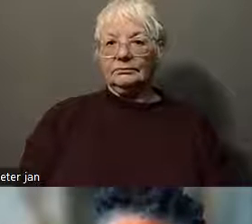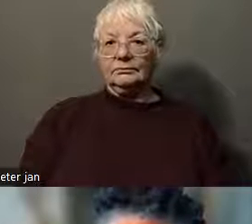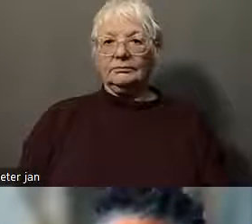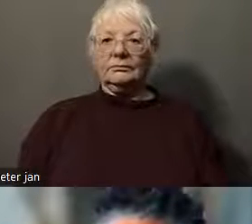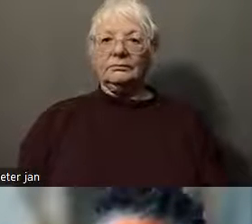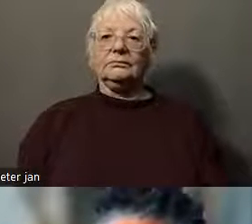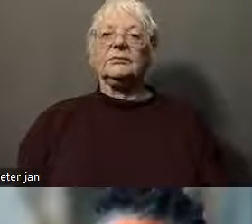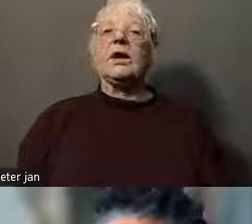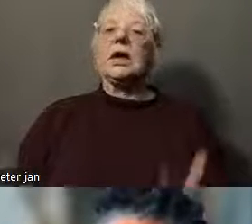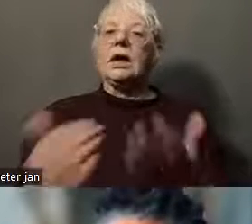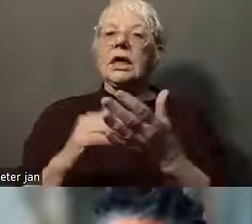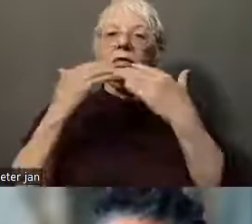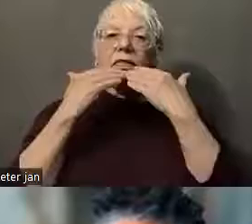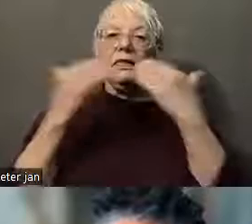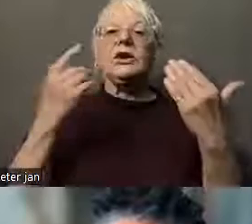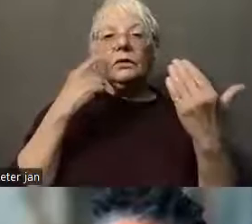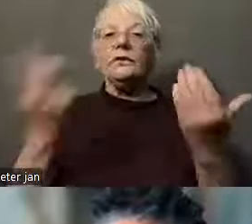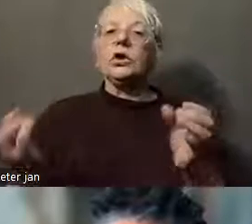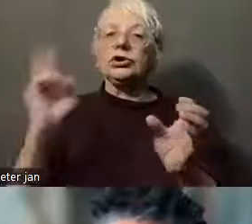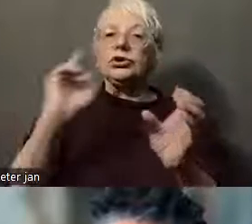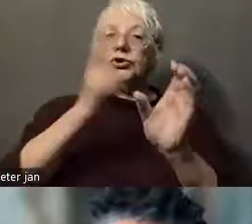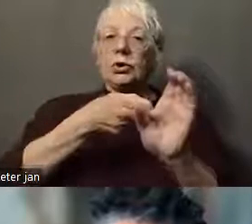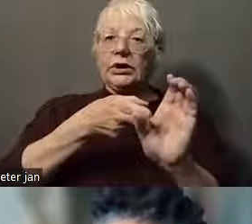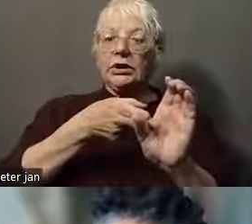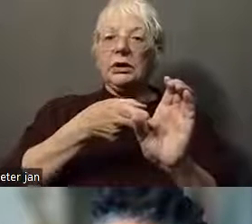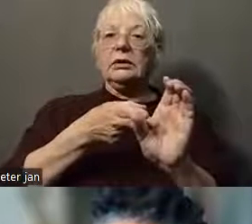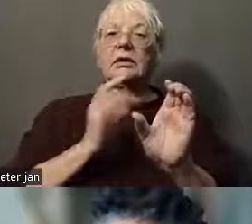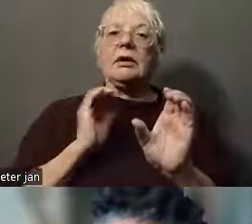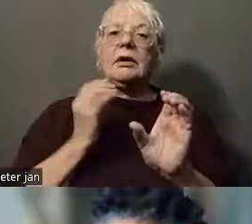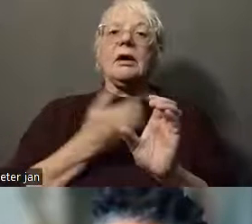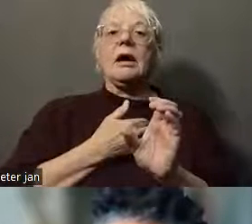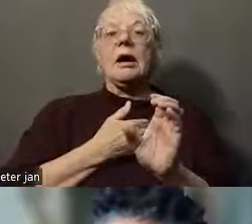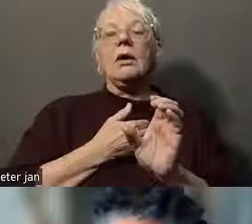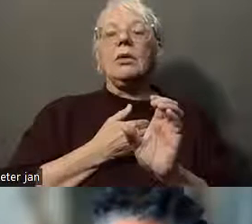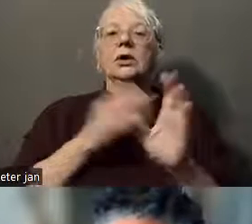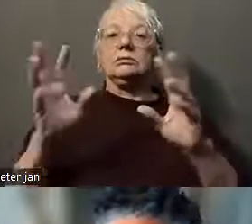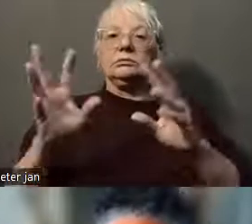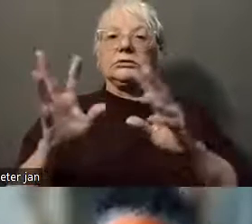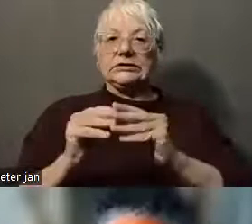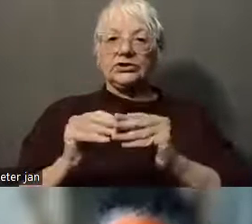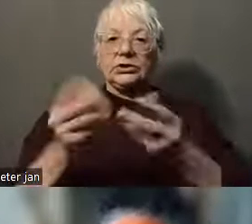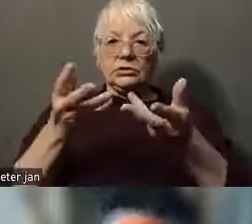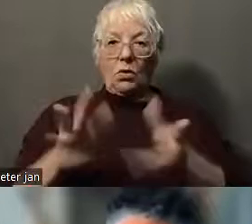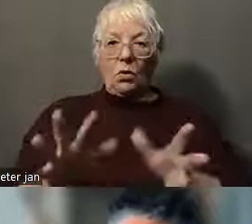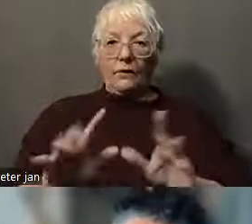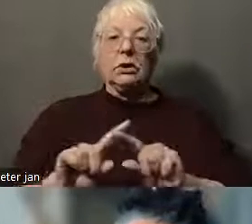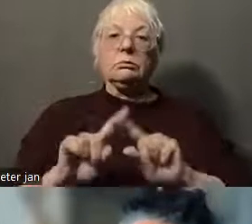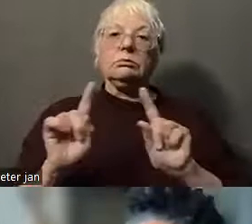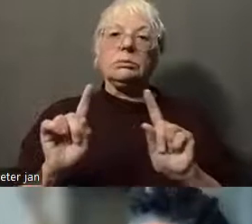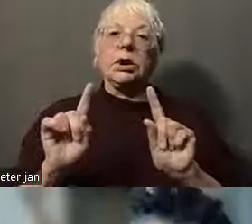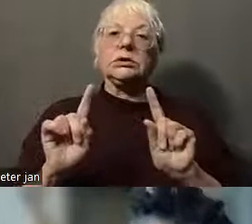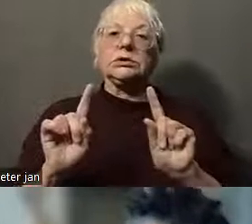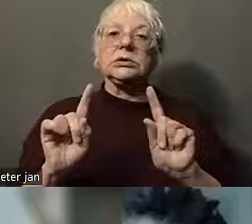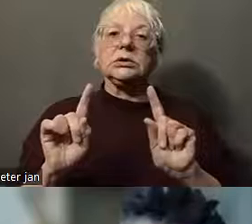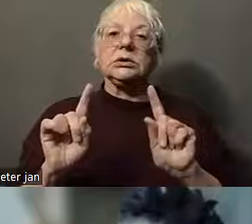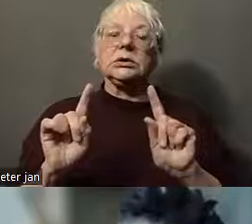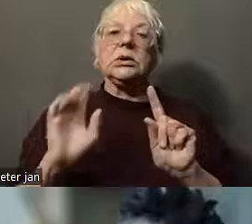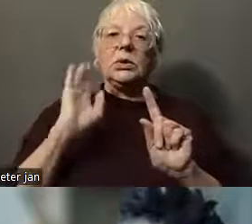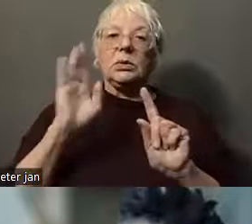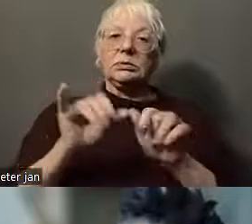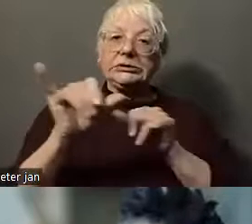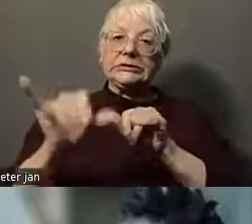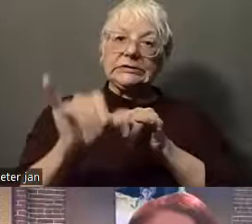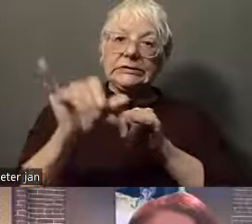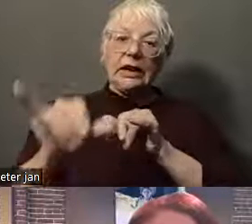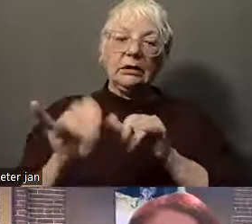Again, thank you everybody for joining. Our session is over, but we will be sticking around if anybody